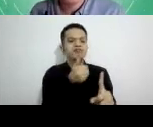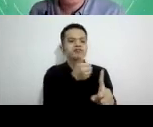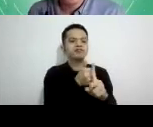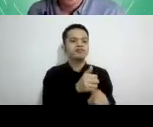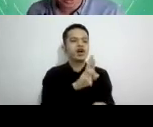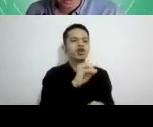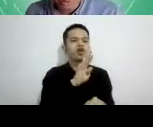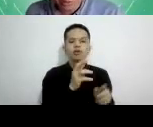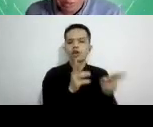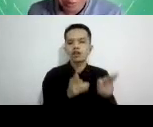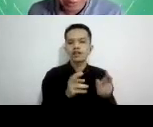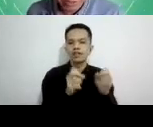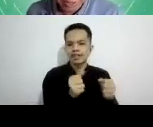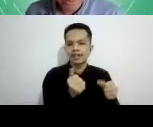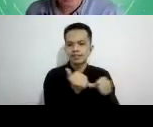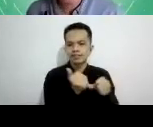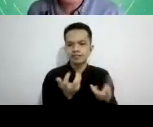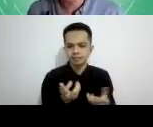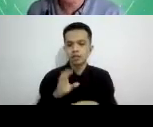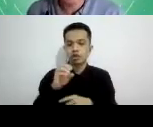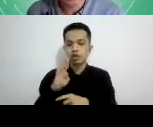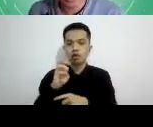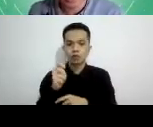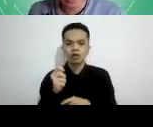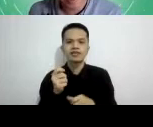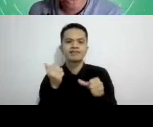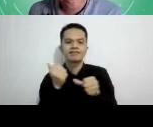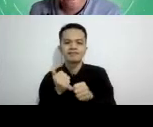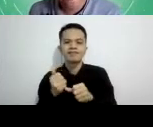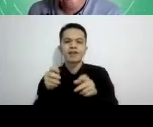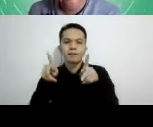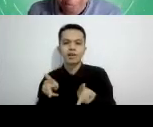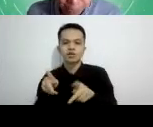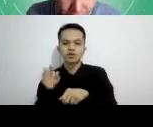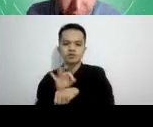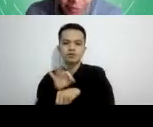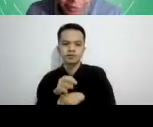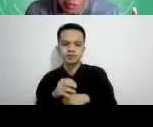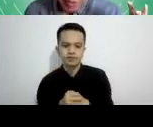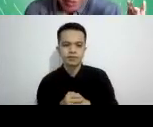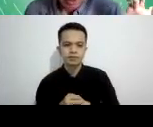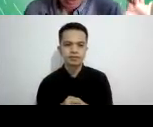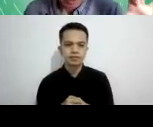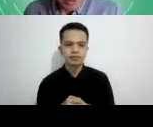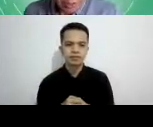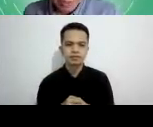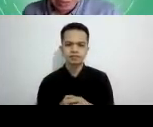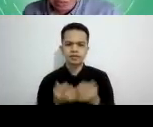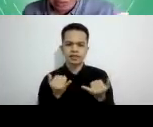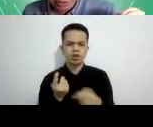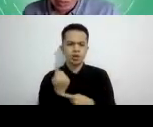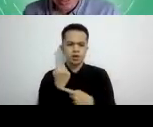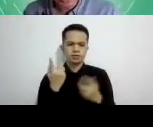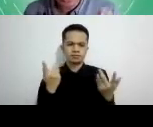task. So cobots, which are designed to assist humans in functions. Now, one of the things that